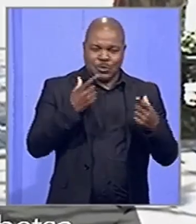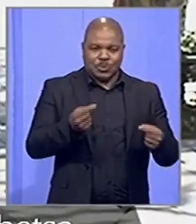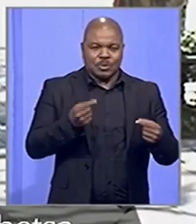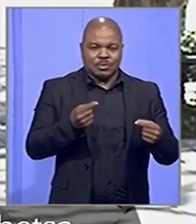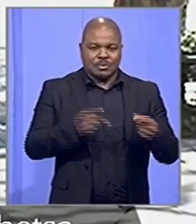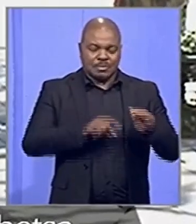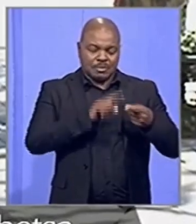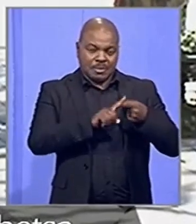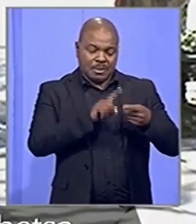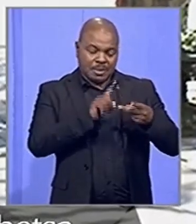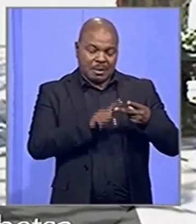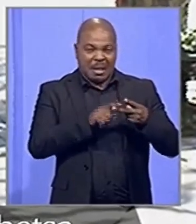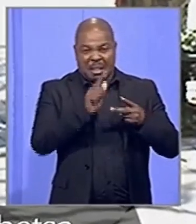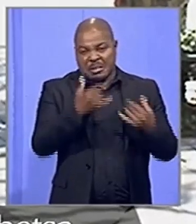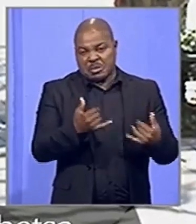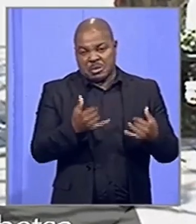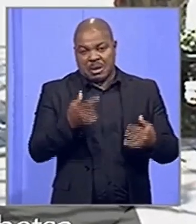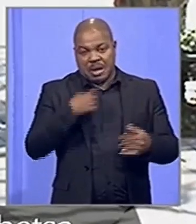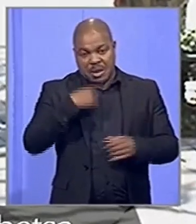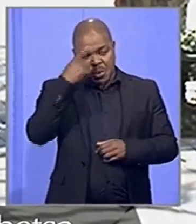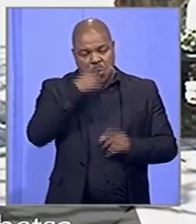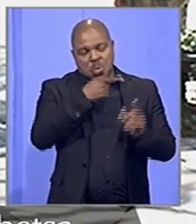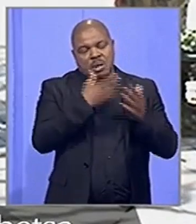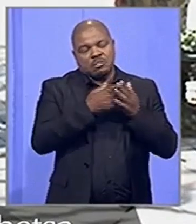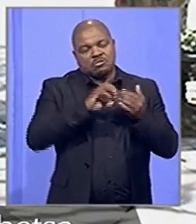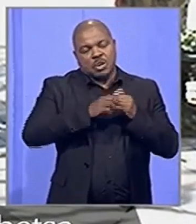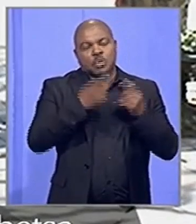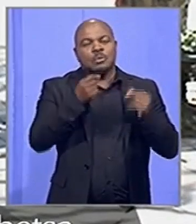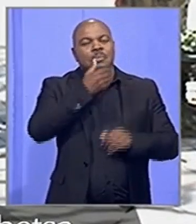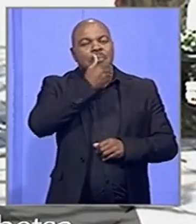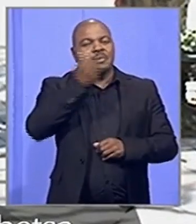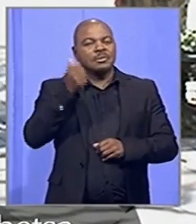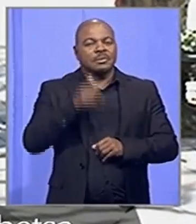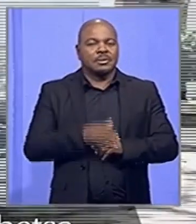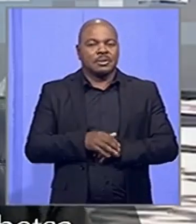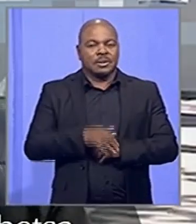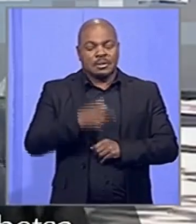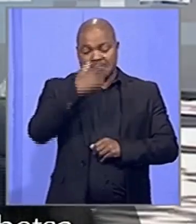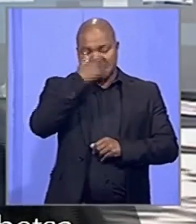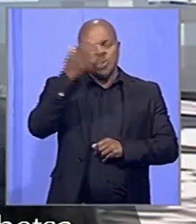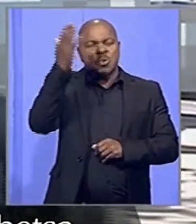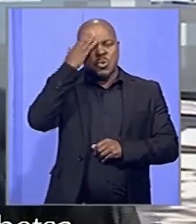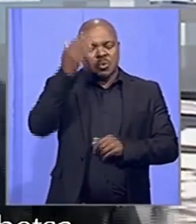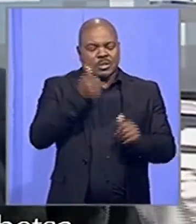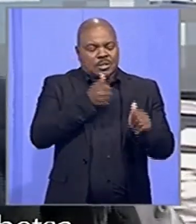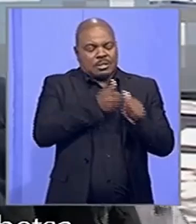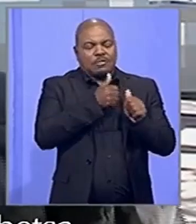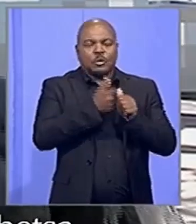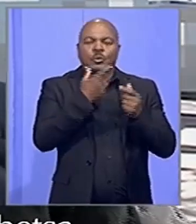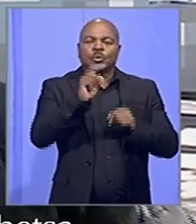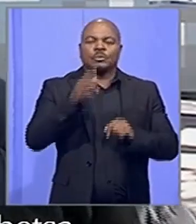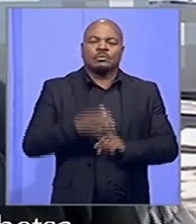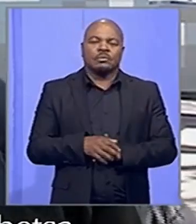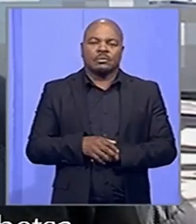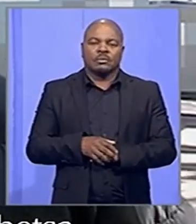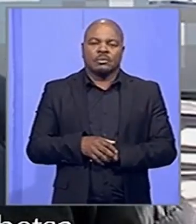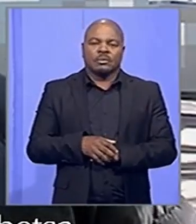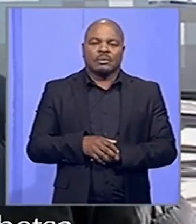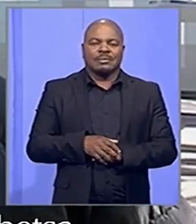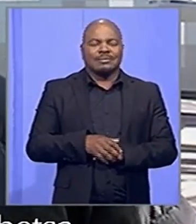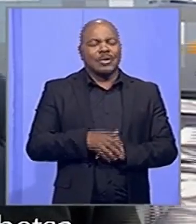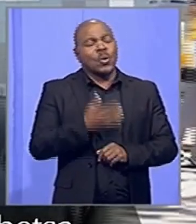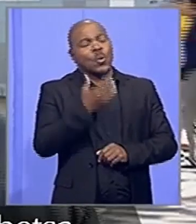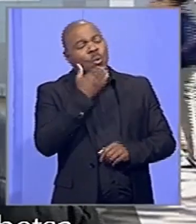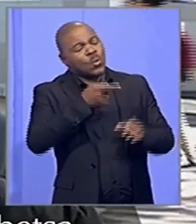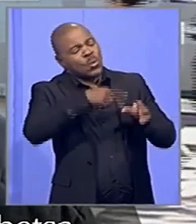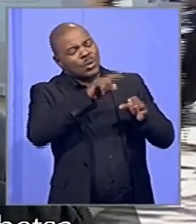or tonight later, but I think he will do the best because it's Cyril. He knows what he's doing. I don't think how they look or their faces matter. I